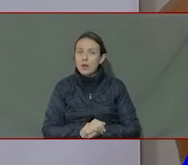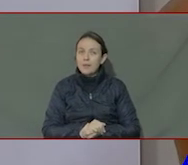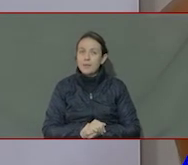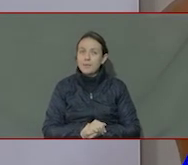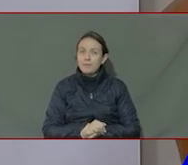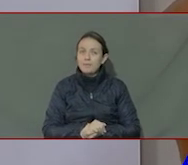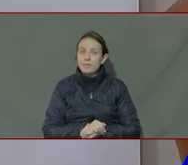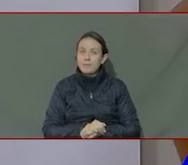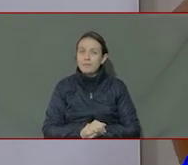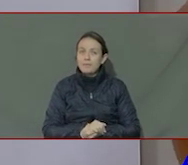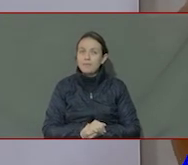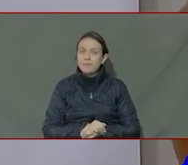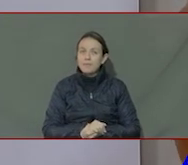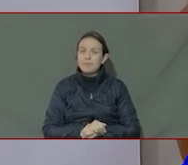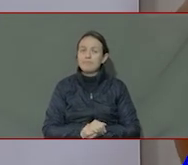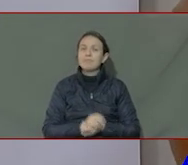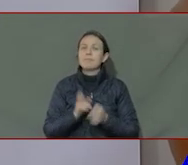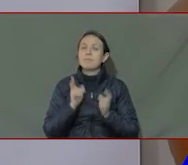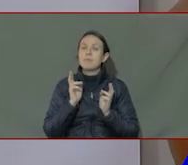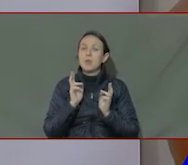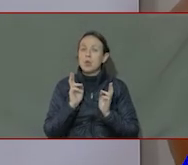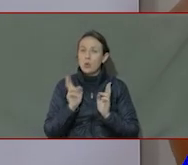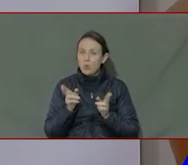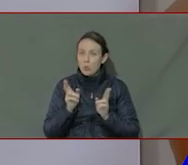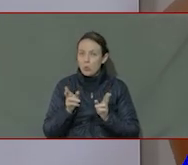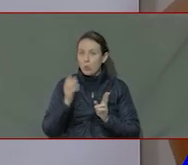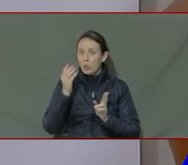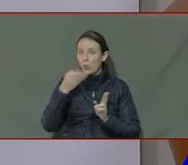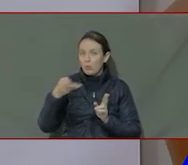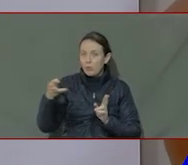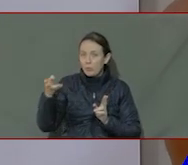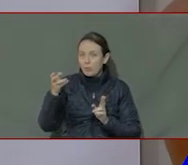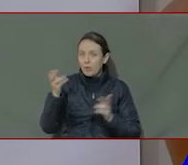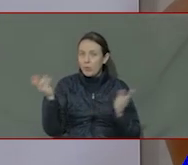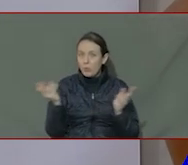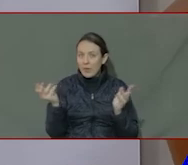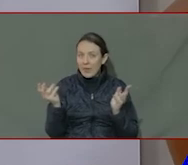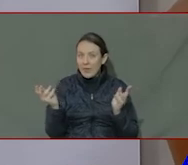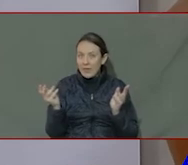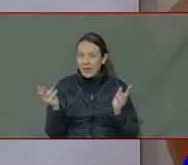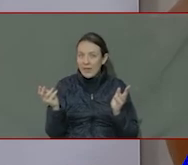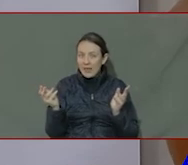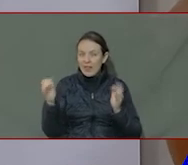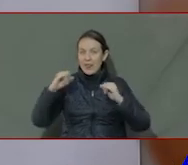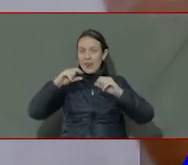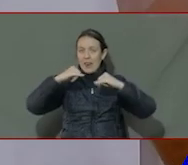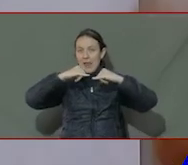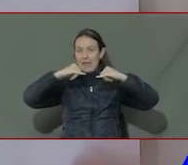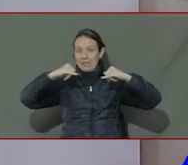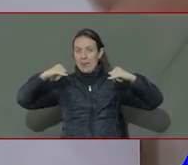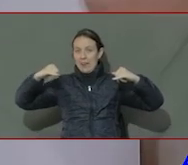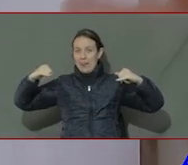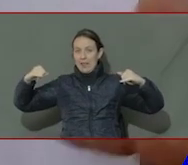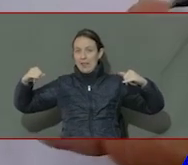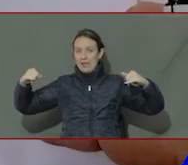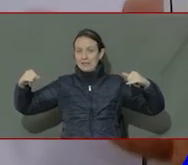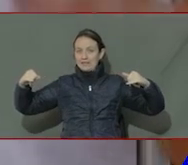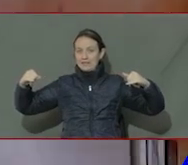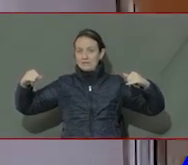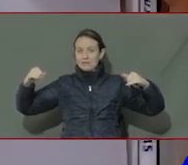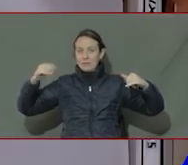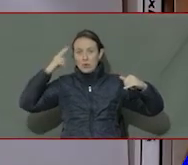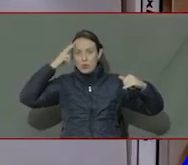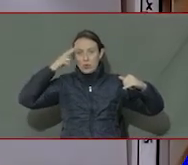And then they say the normal of the glucose is indicated there with that gray line that goes across in both the